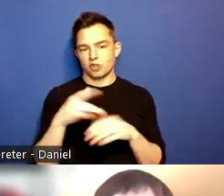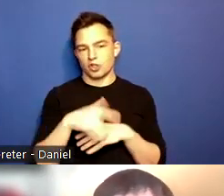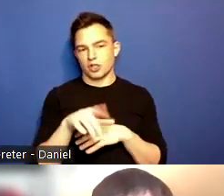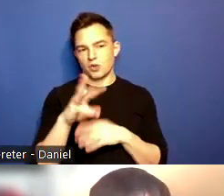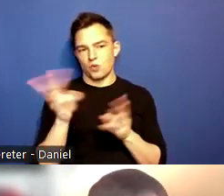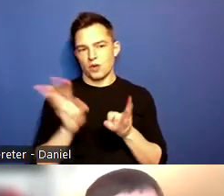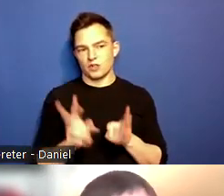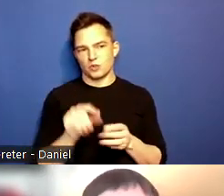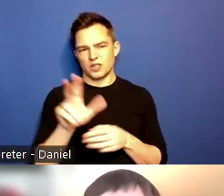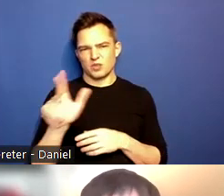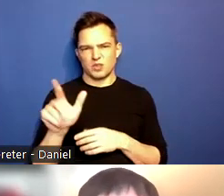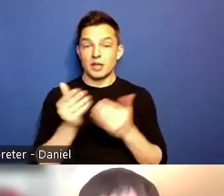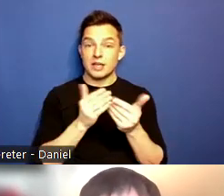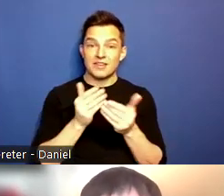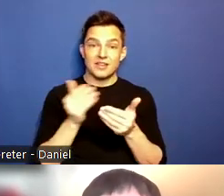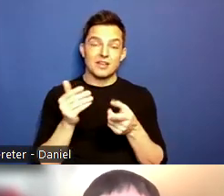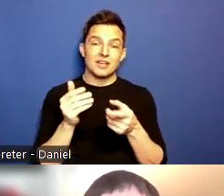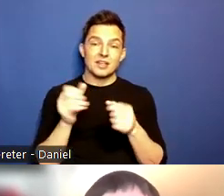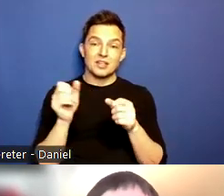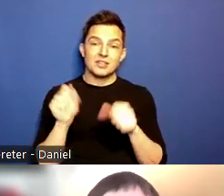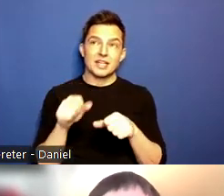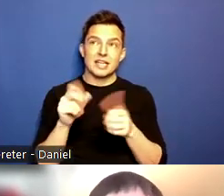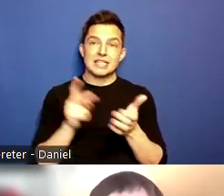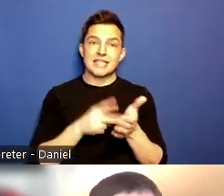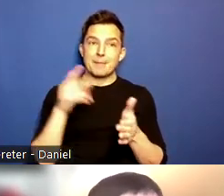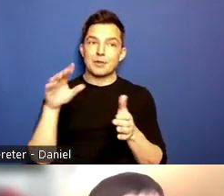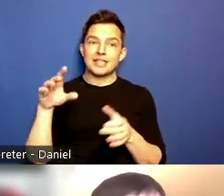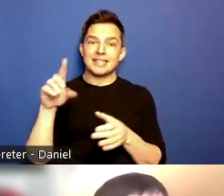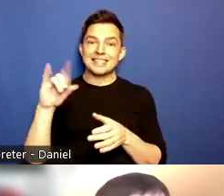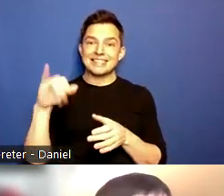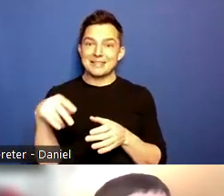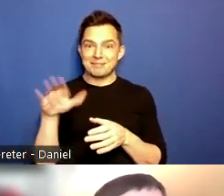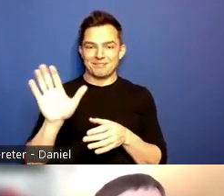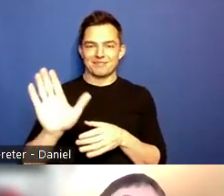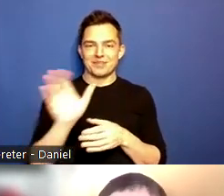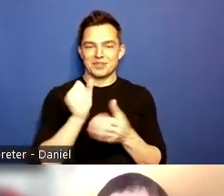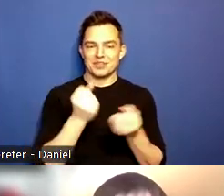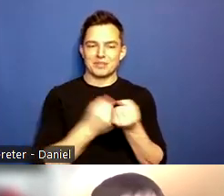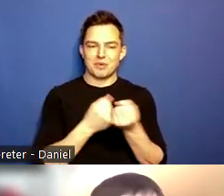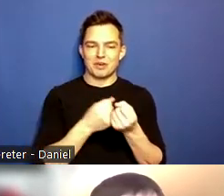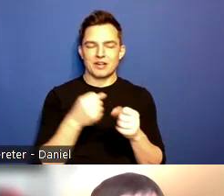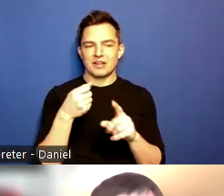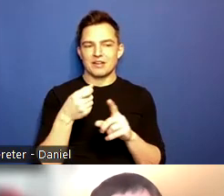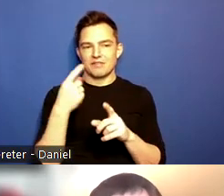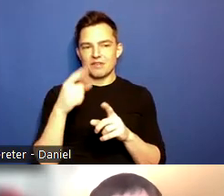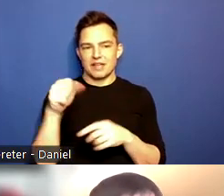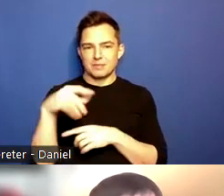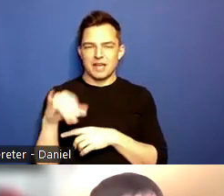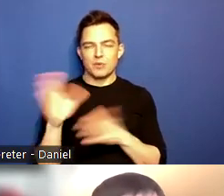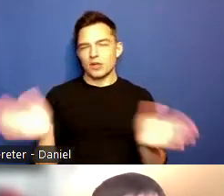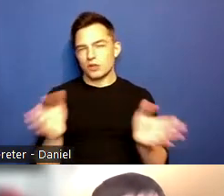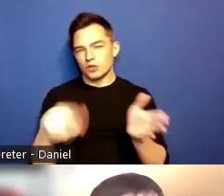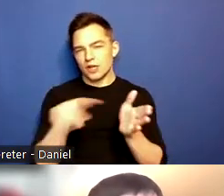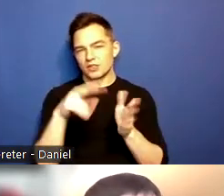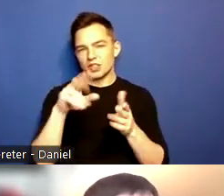And even though you can't double dip your support between these programs and SPI, I do really encourage you to check out these